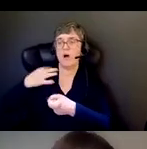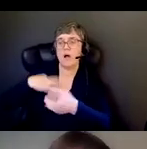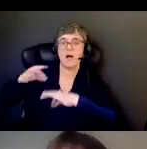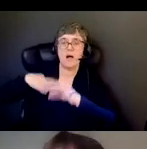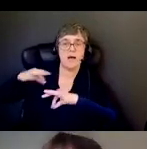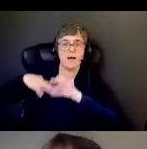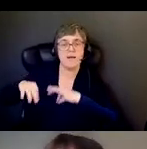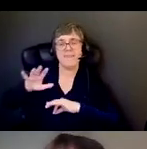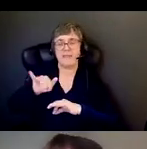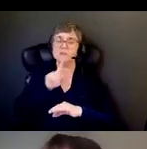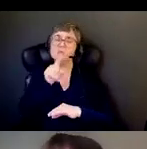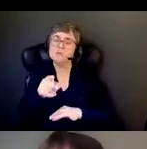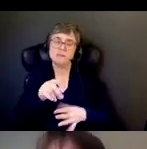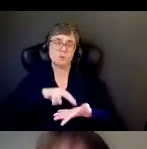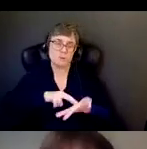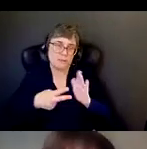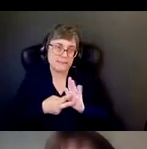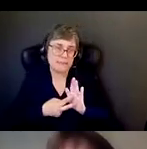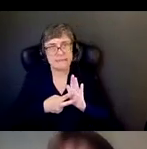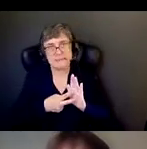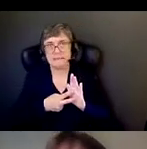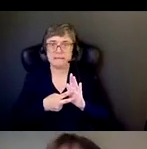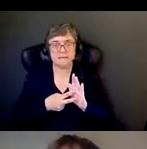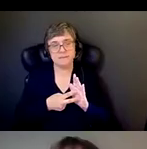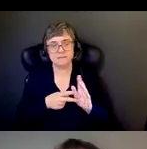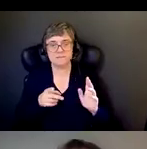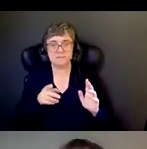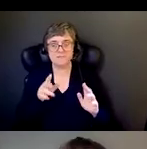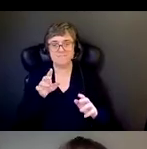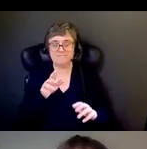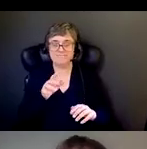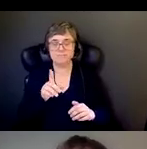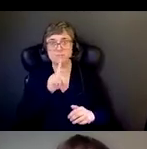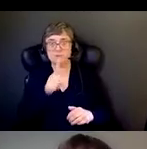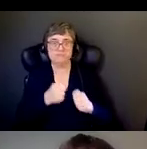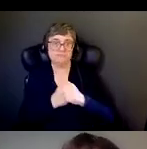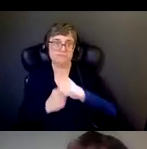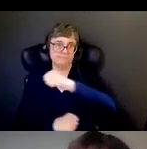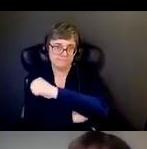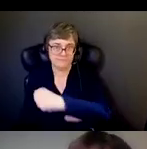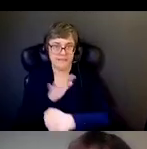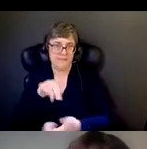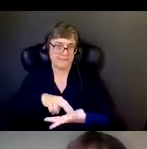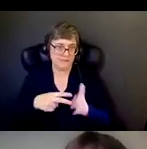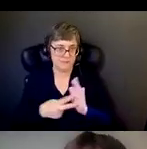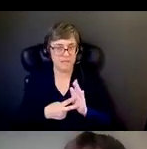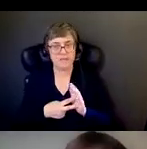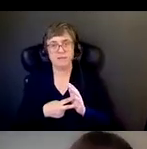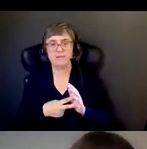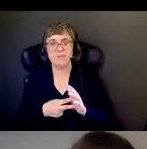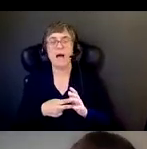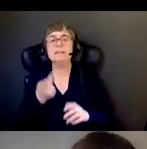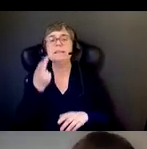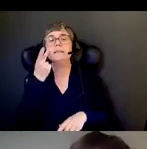coercive control. That's its pith, its substance, as it then sort of plays out across